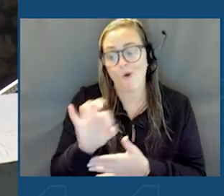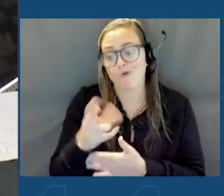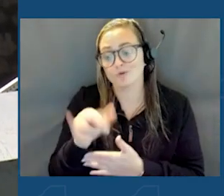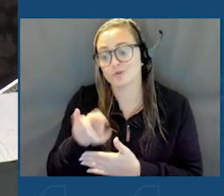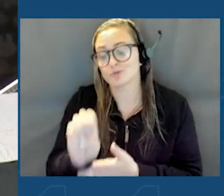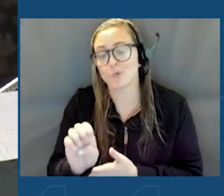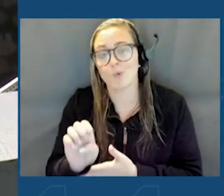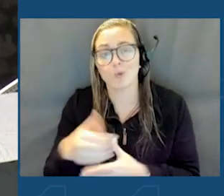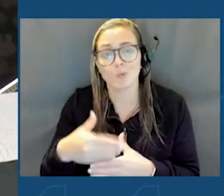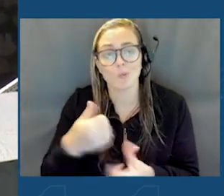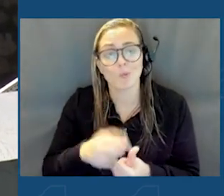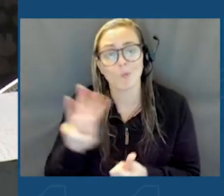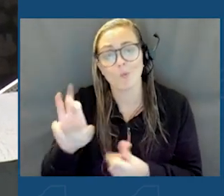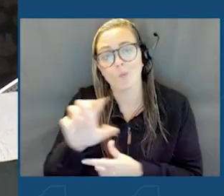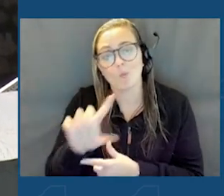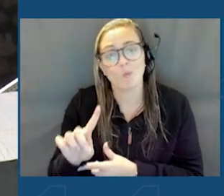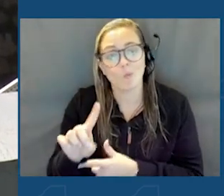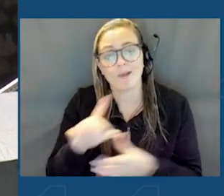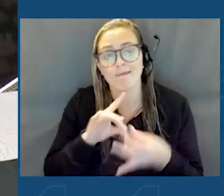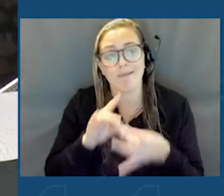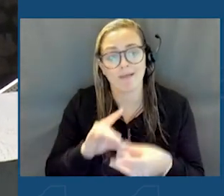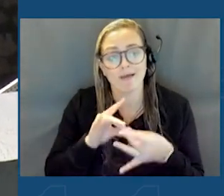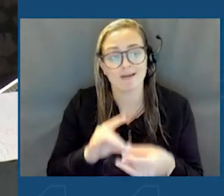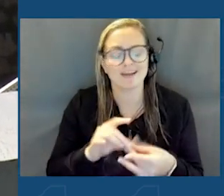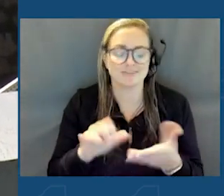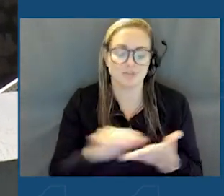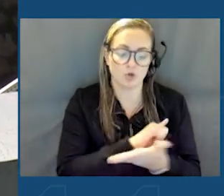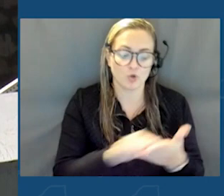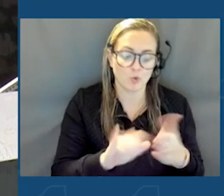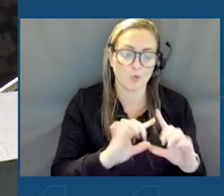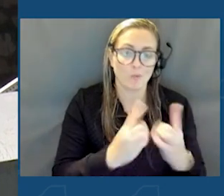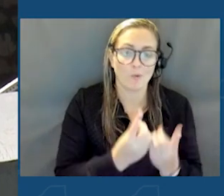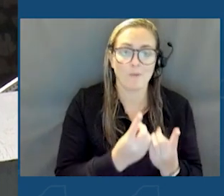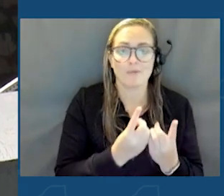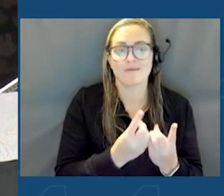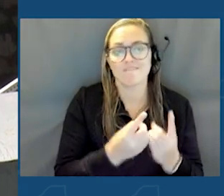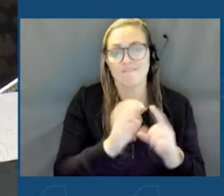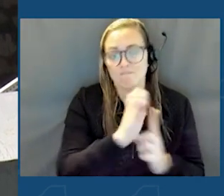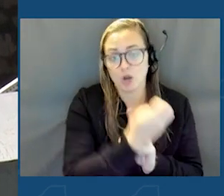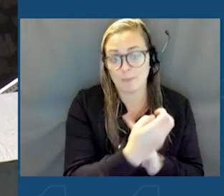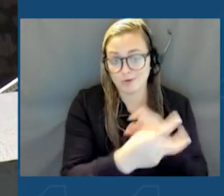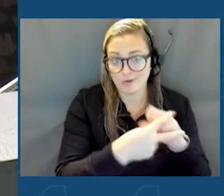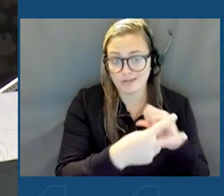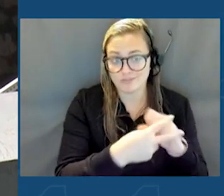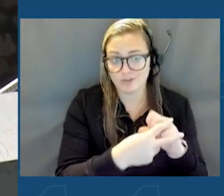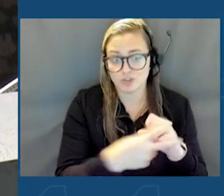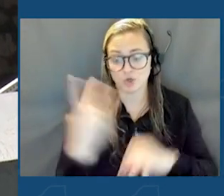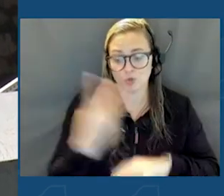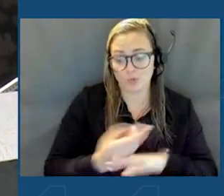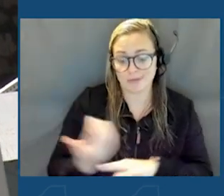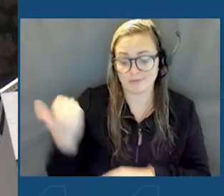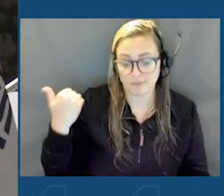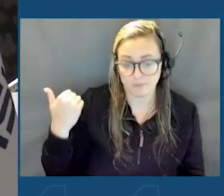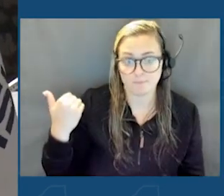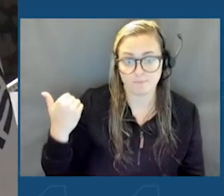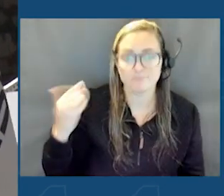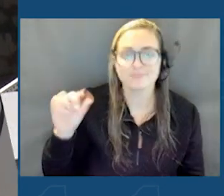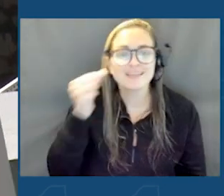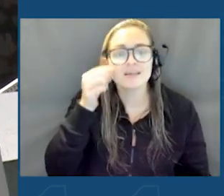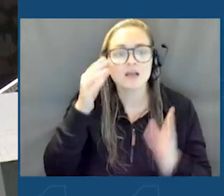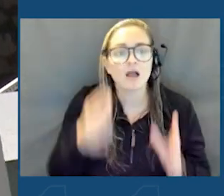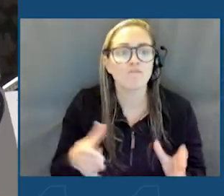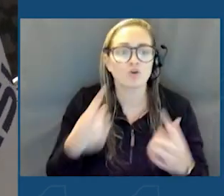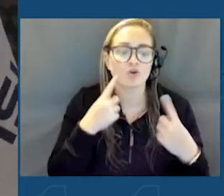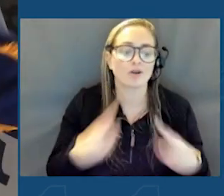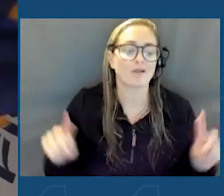to that, the commissioner of the New York State Department of Environmental Conservation. And just 2 days ago, the governor announced New York's